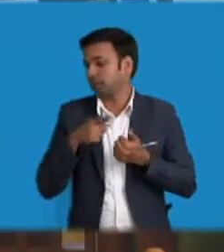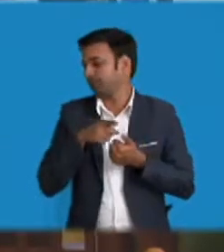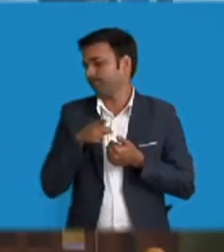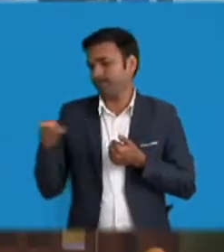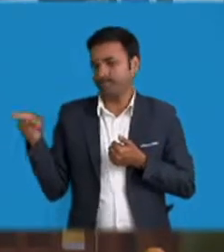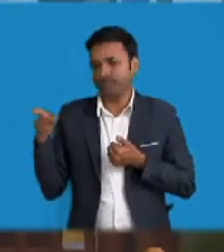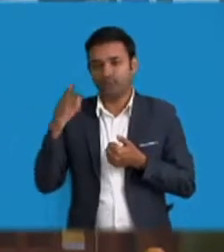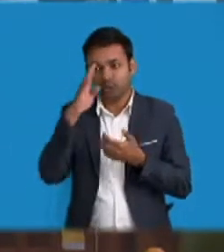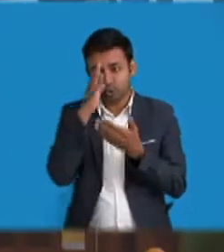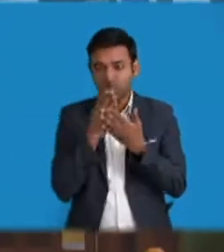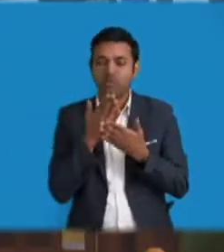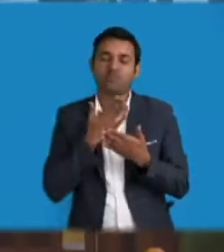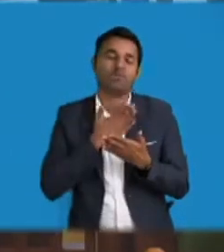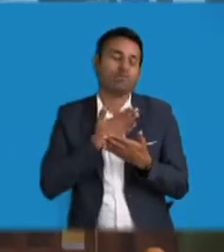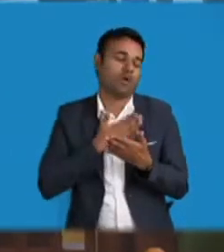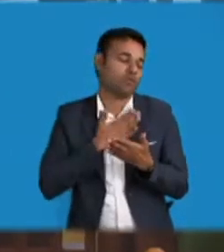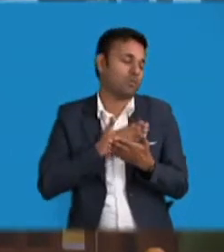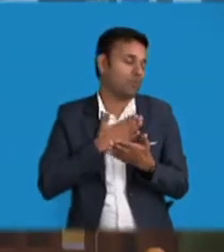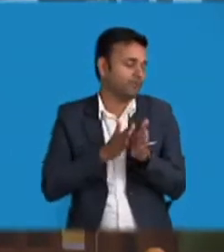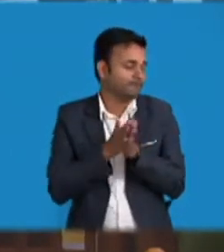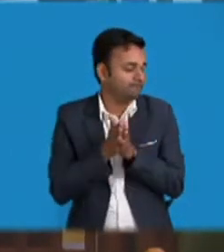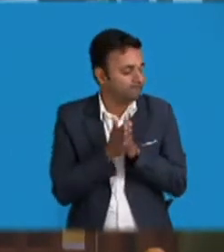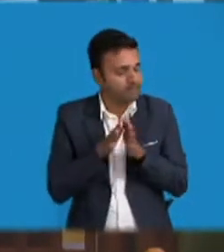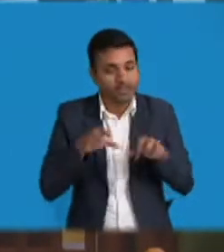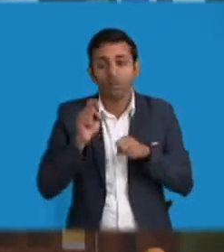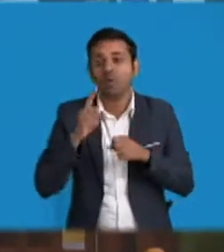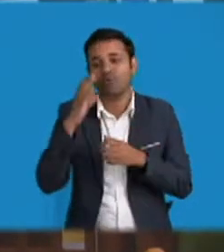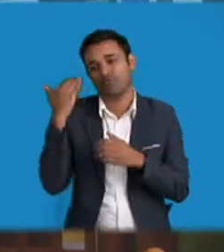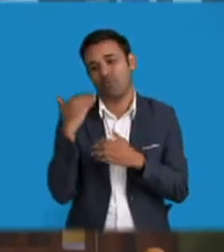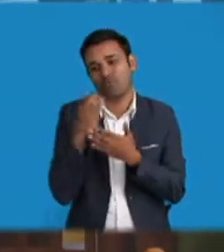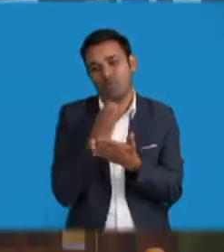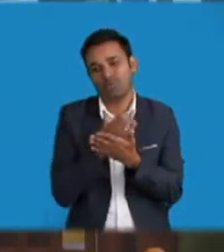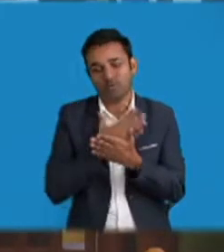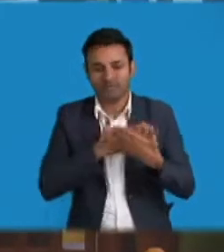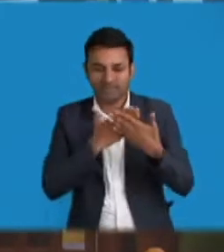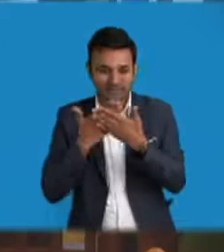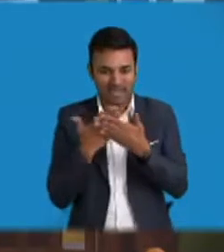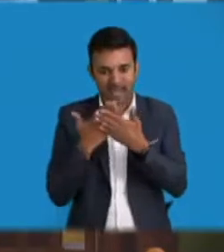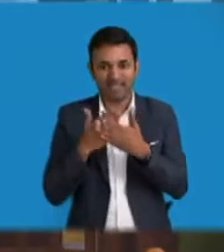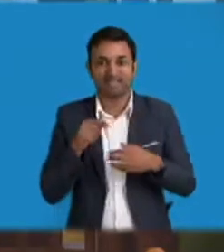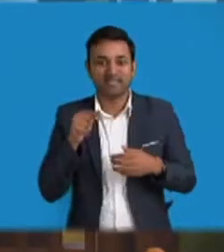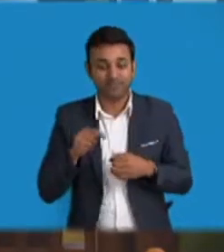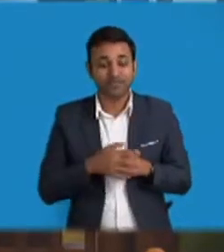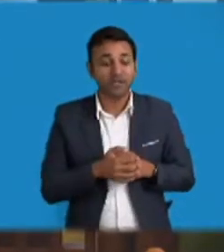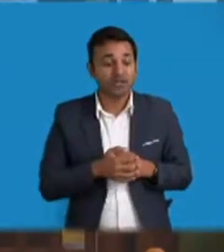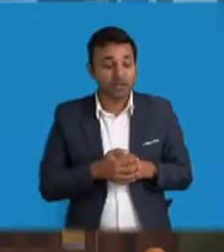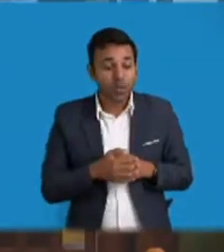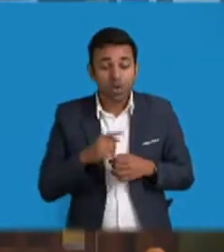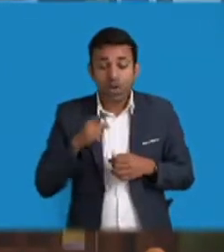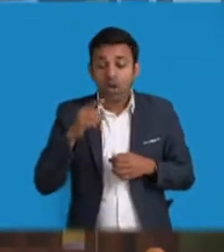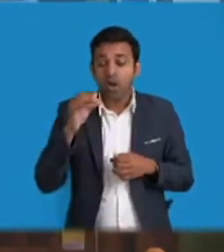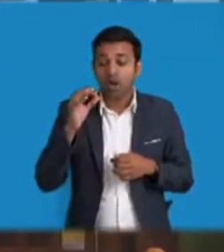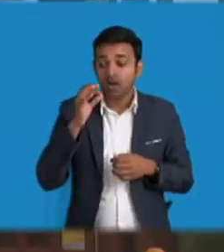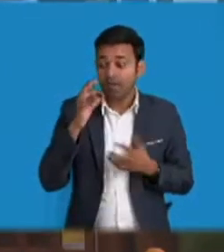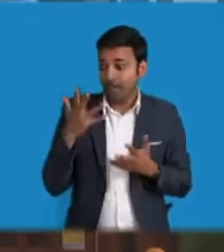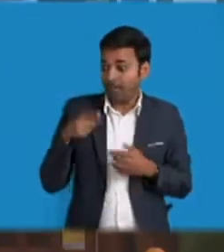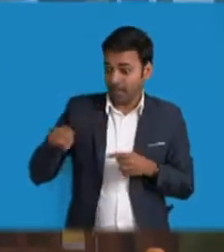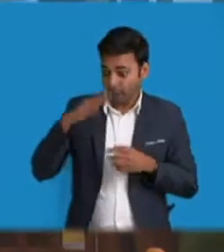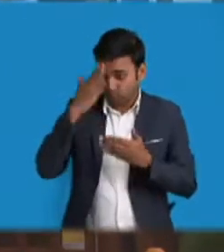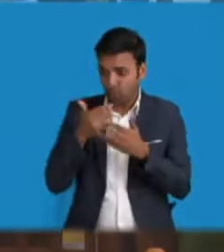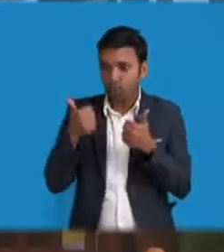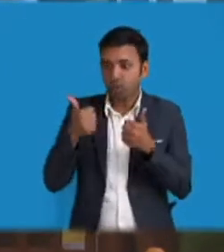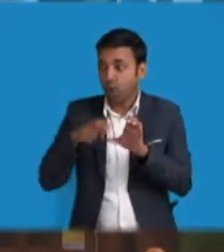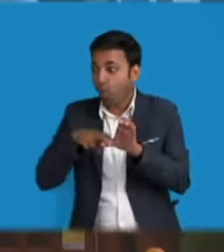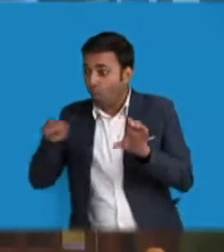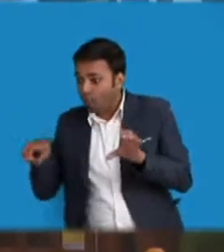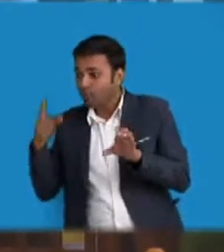courses. Not only children who have dropped out of the school system, but also those who left school and have been staying